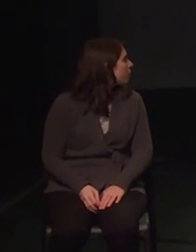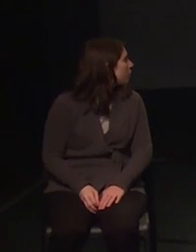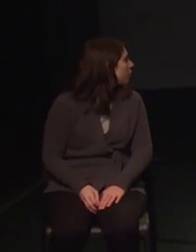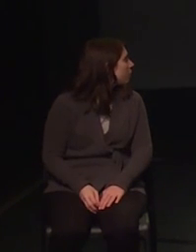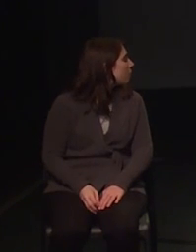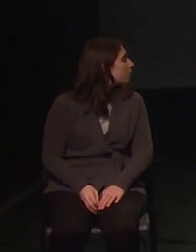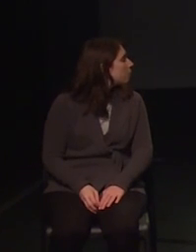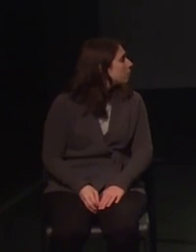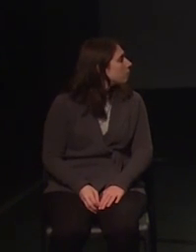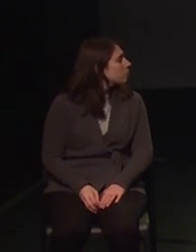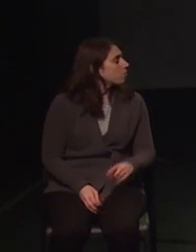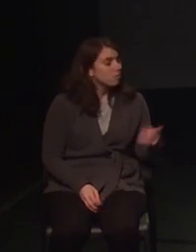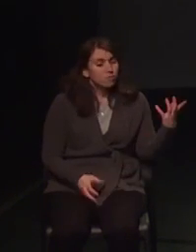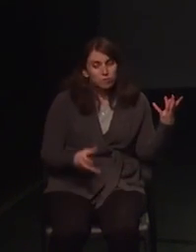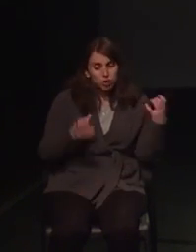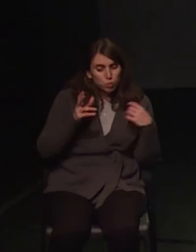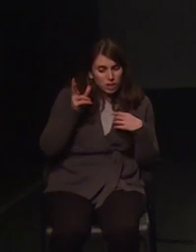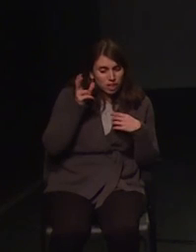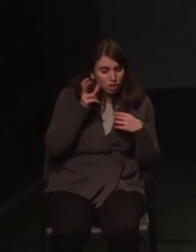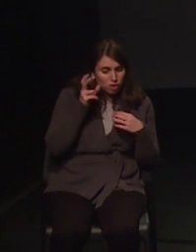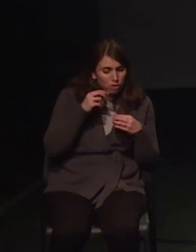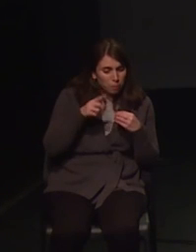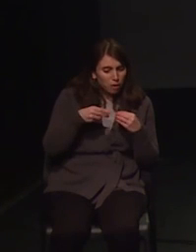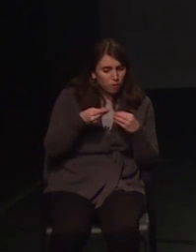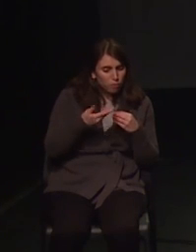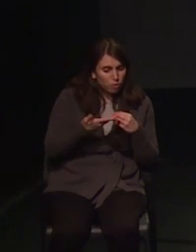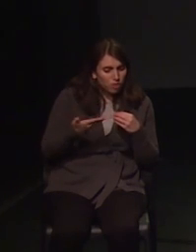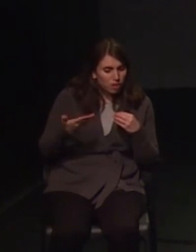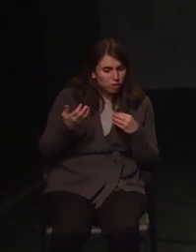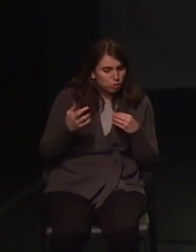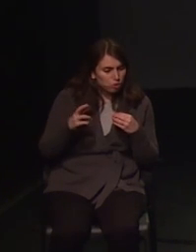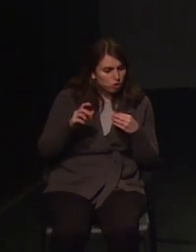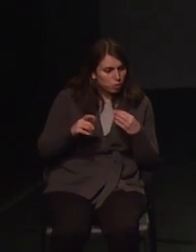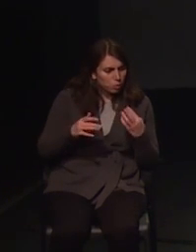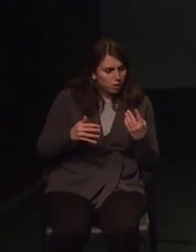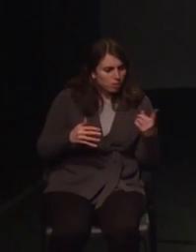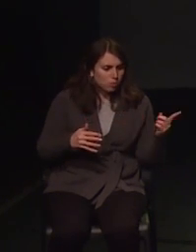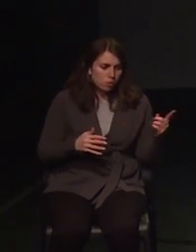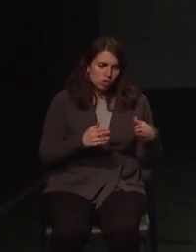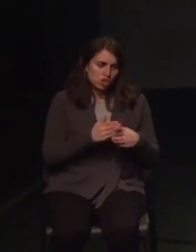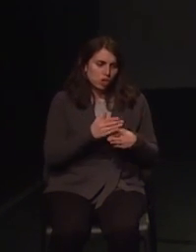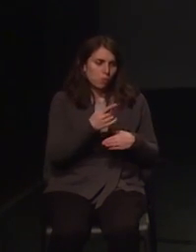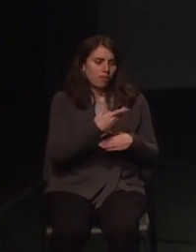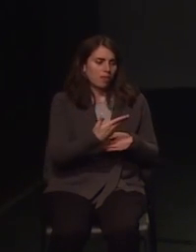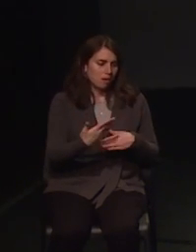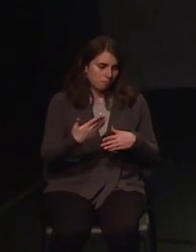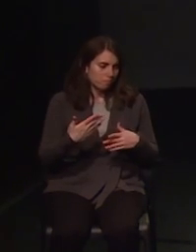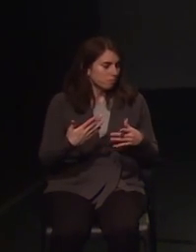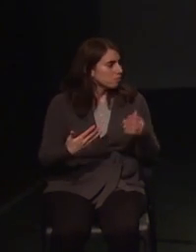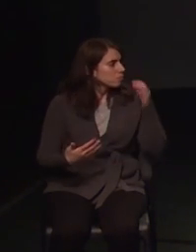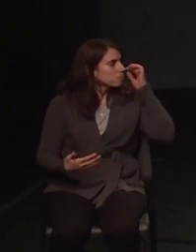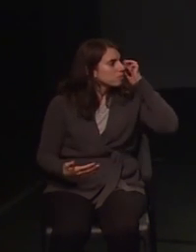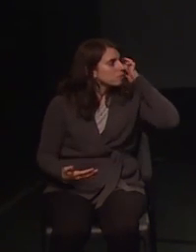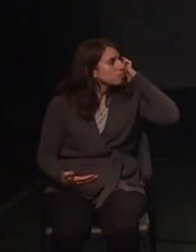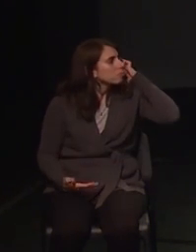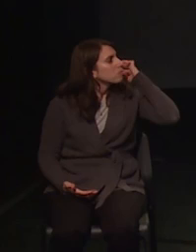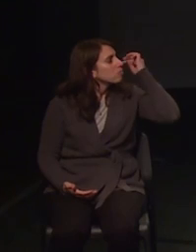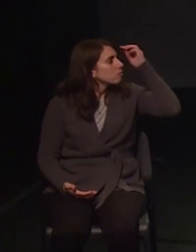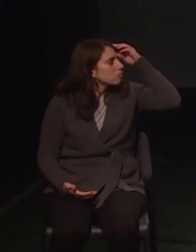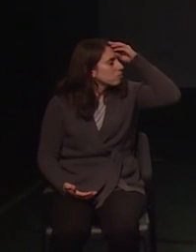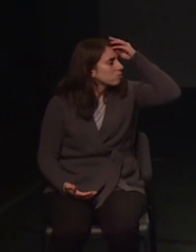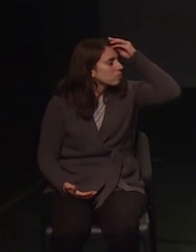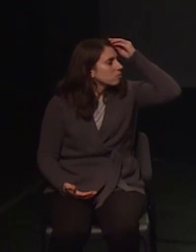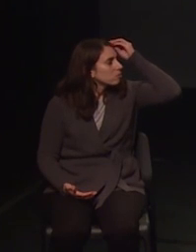Did you want to hear about a couple of things, or should we wait for that? You can share one. That would be great. Okay.